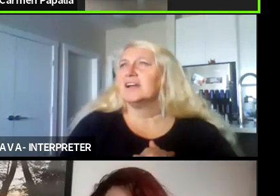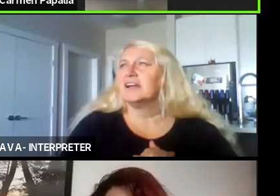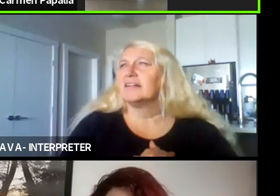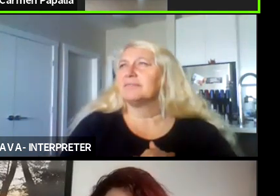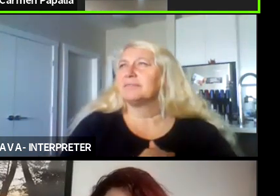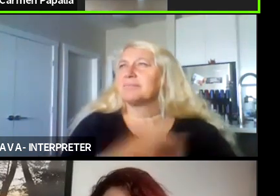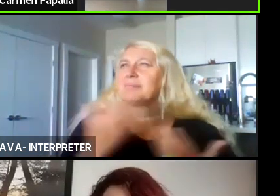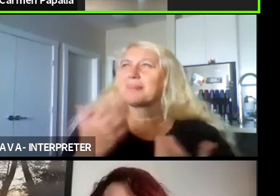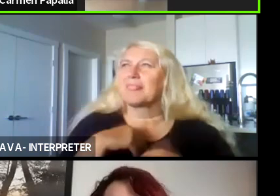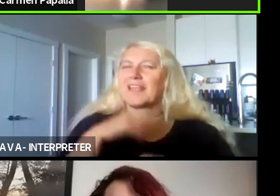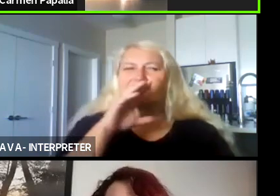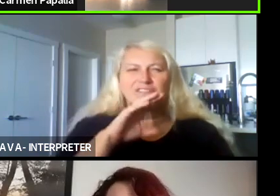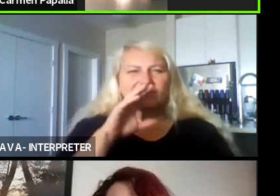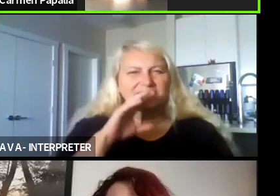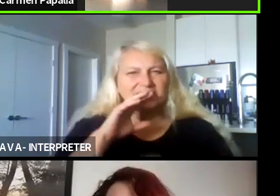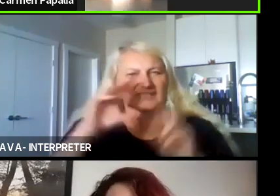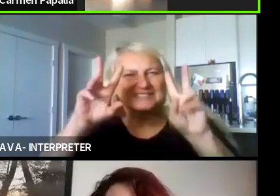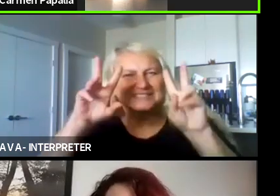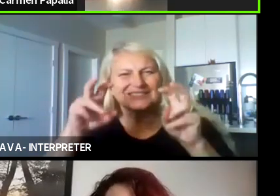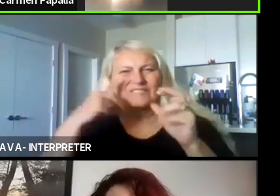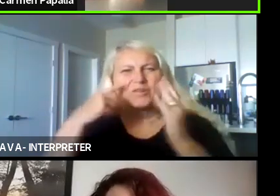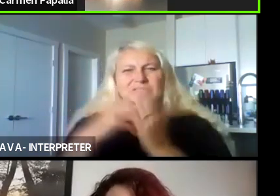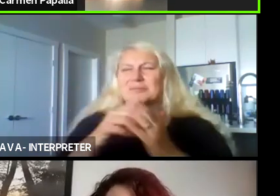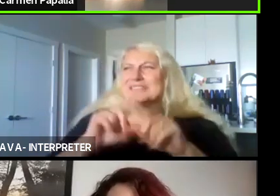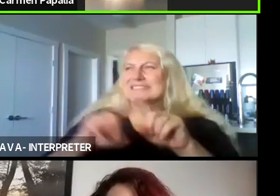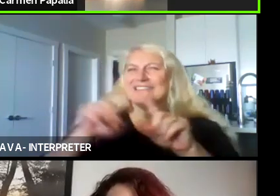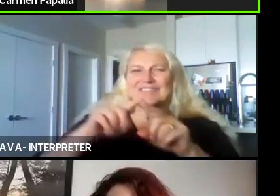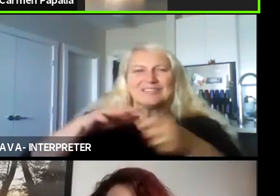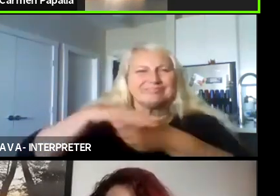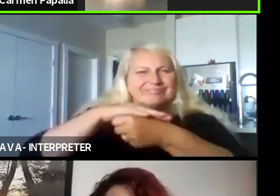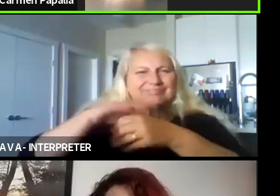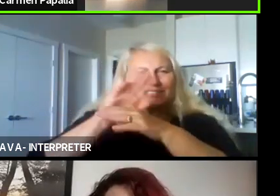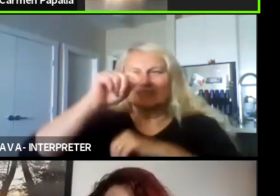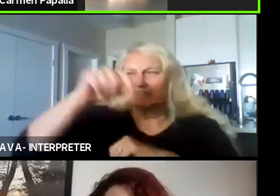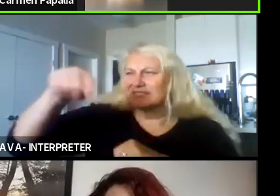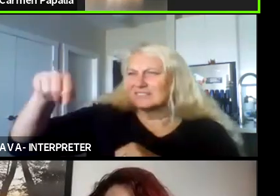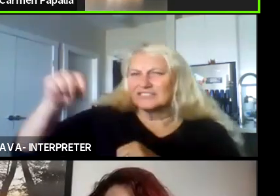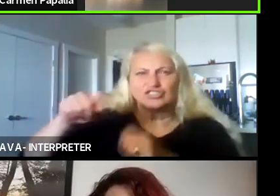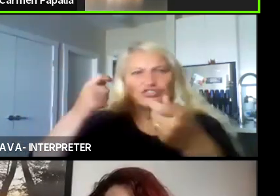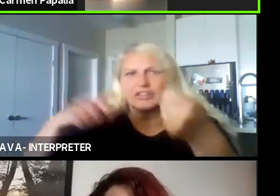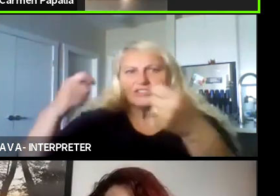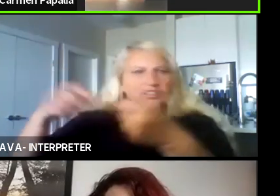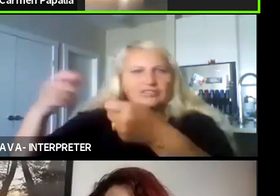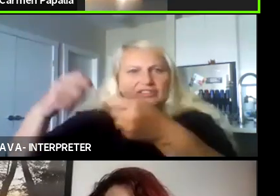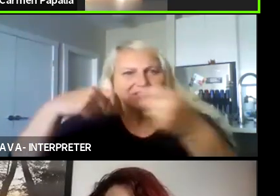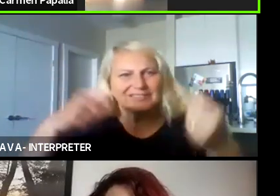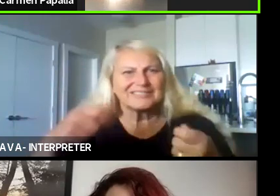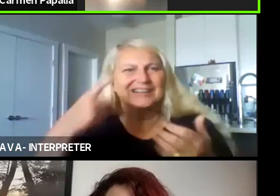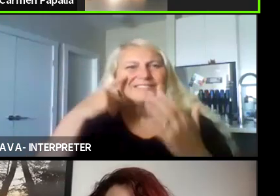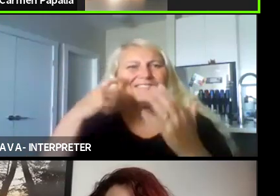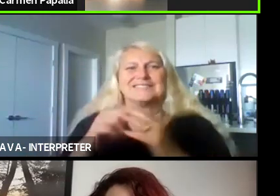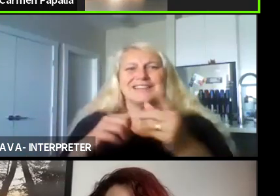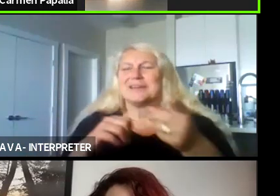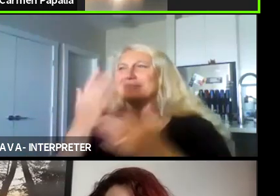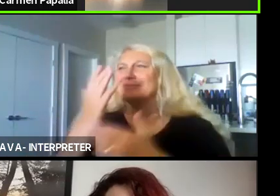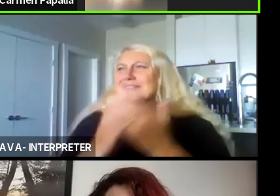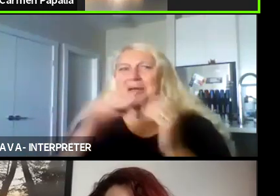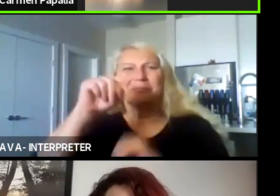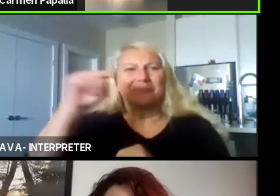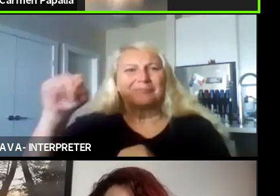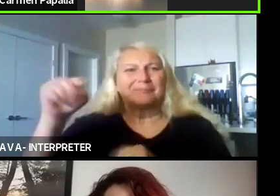like so quickly changing their practices, like jumping online, doing things differently, accommodating people's needs